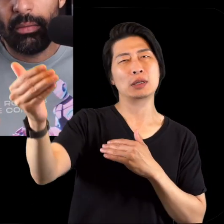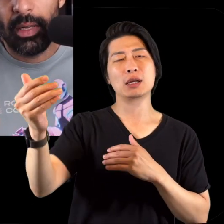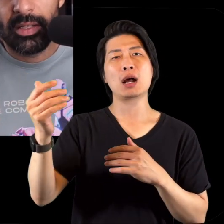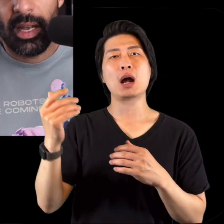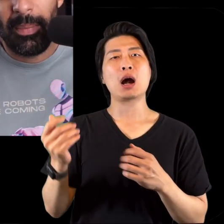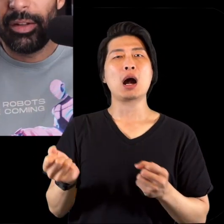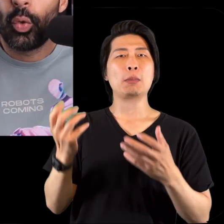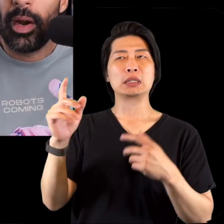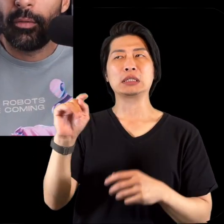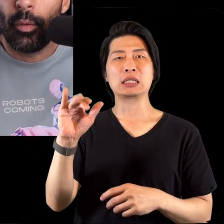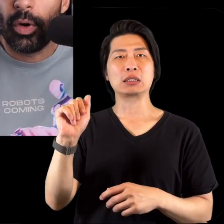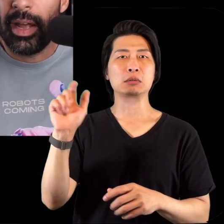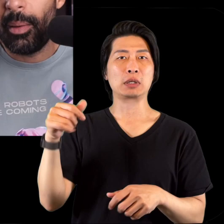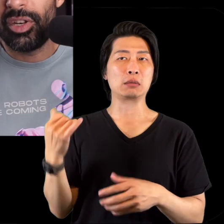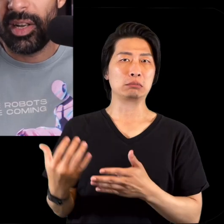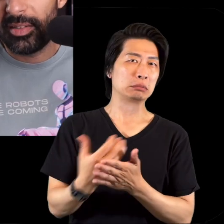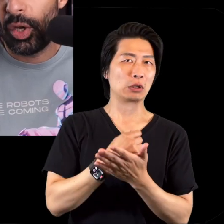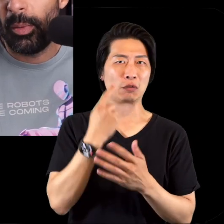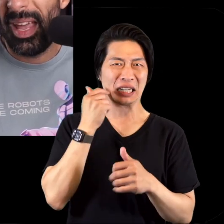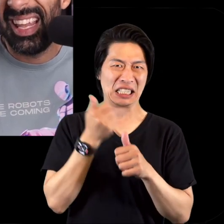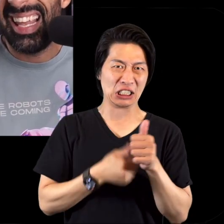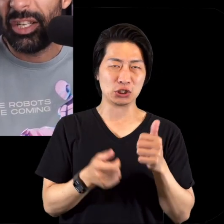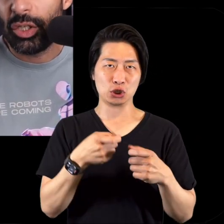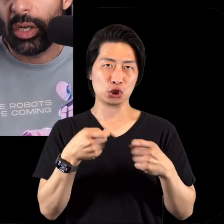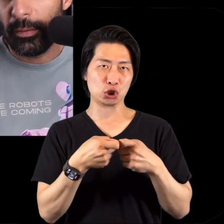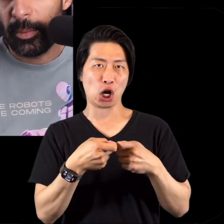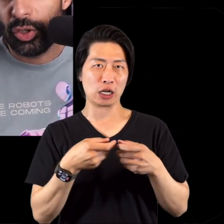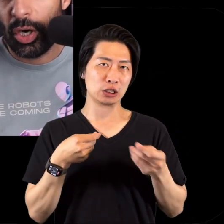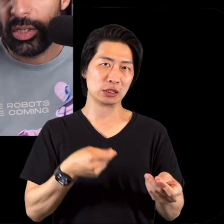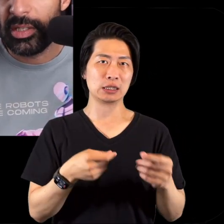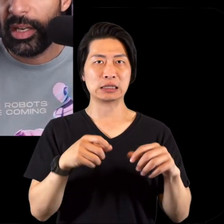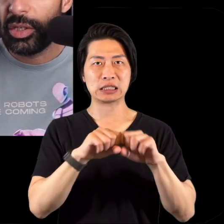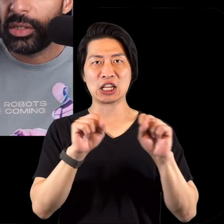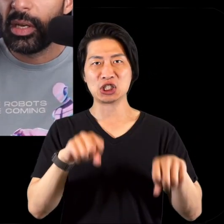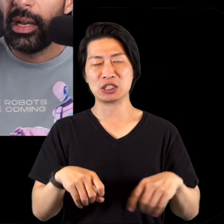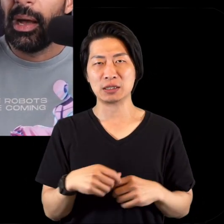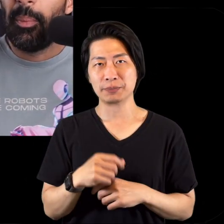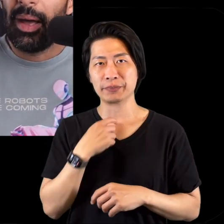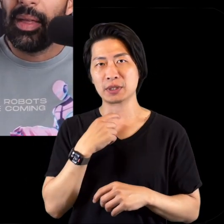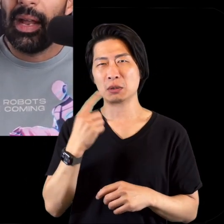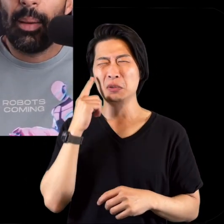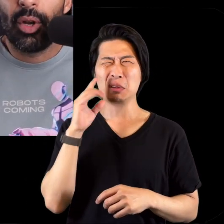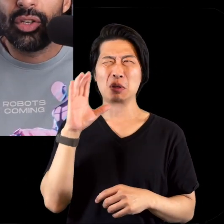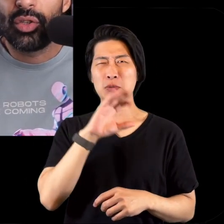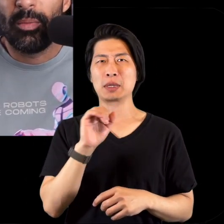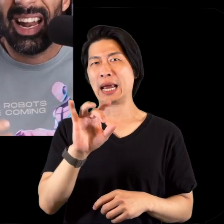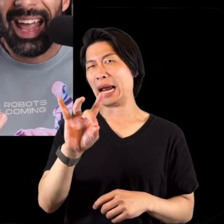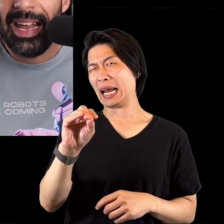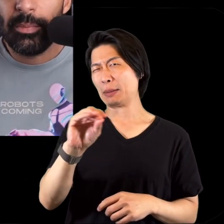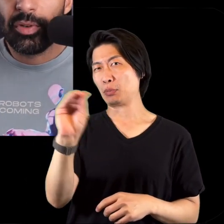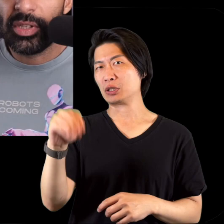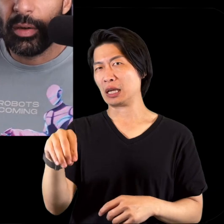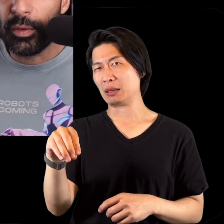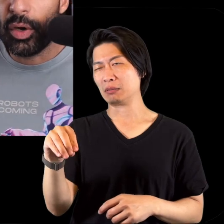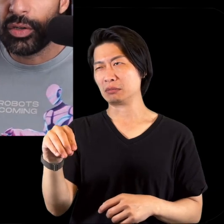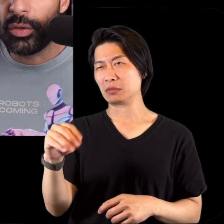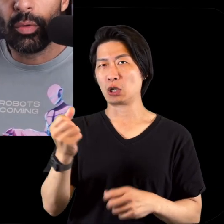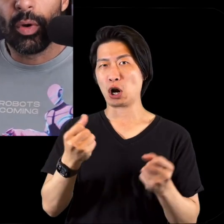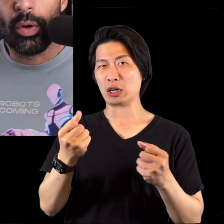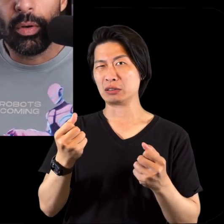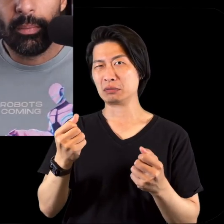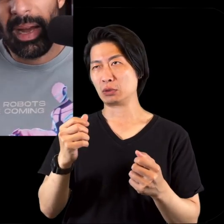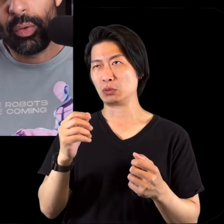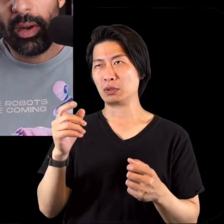calculate out, let's say by 2040, how much Tesla could be making each year from the charging stations. By then, I'm going to assume that 80% of cars